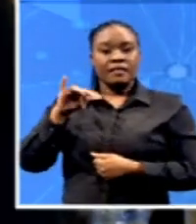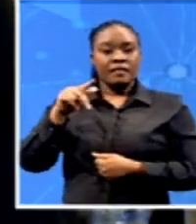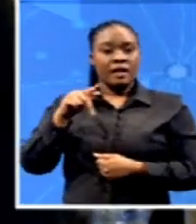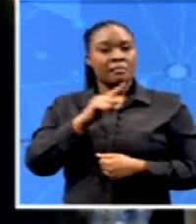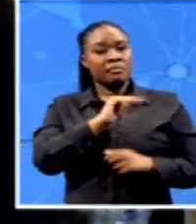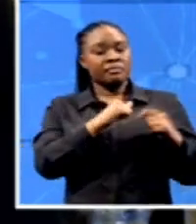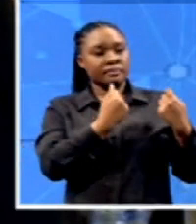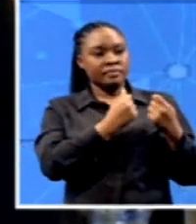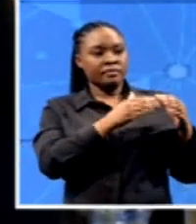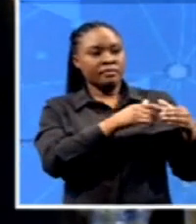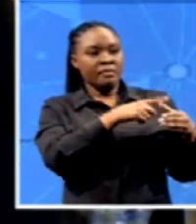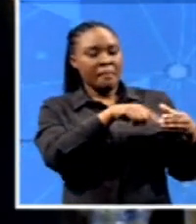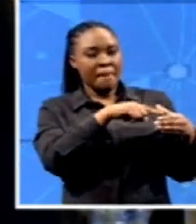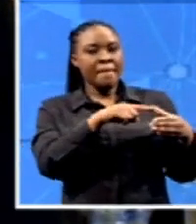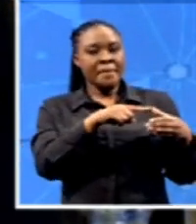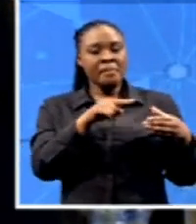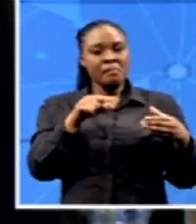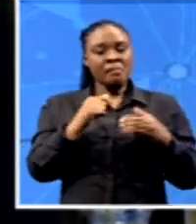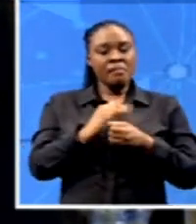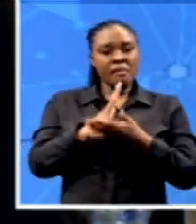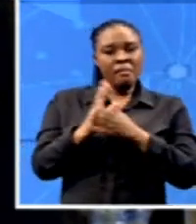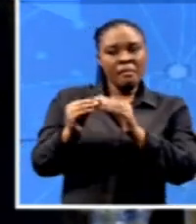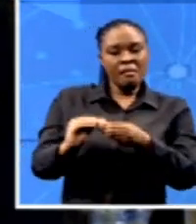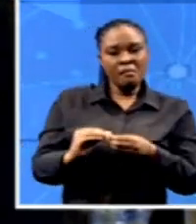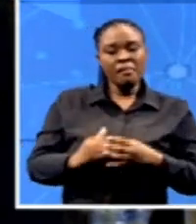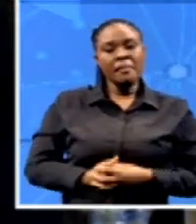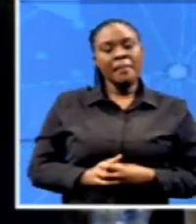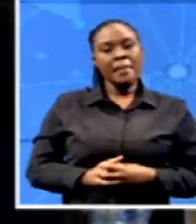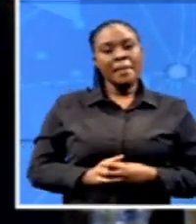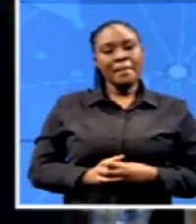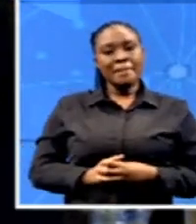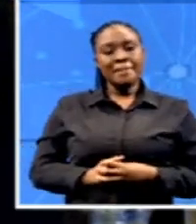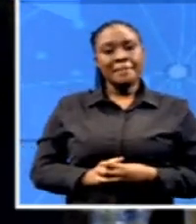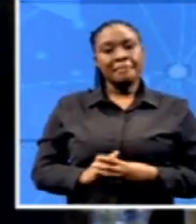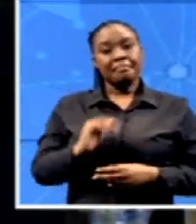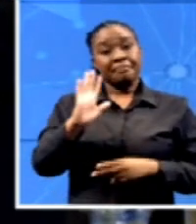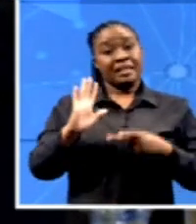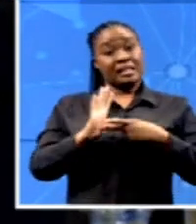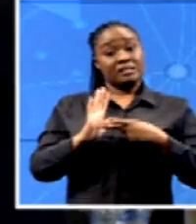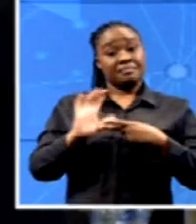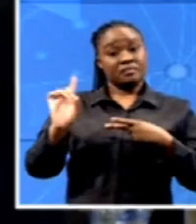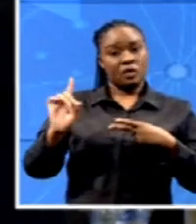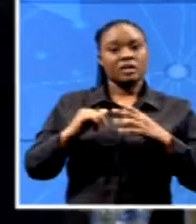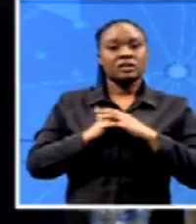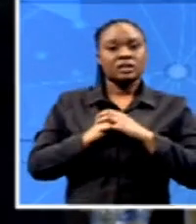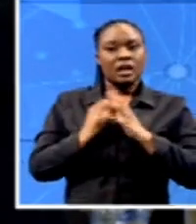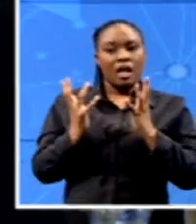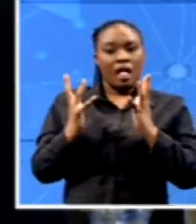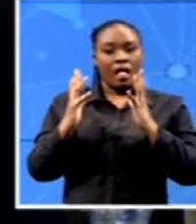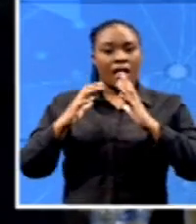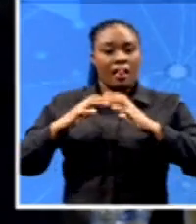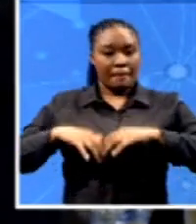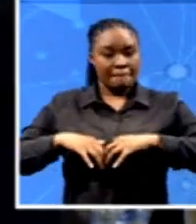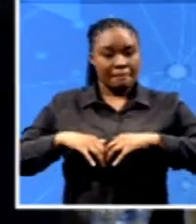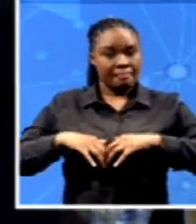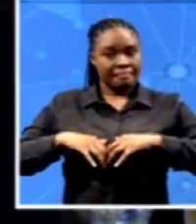The second challenge would relate to liquidity. How can we ensure that we remain a liquid entity